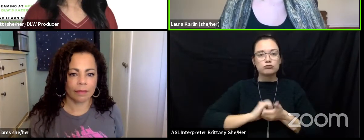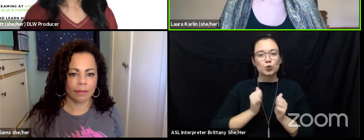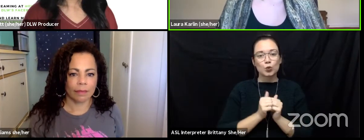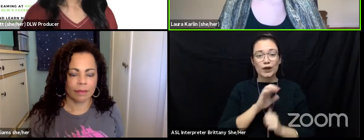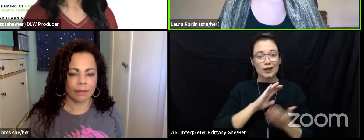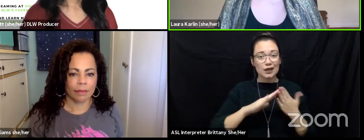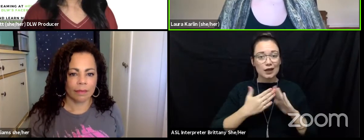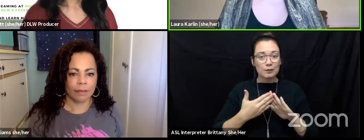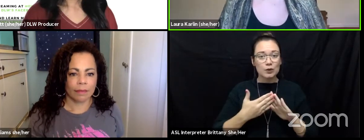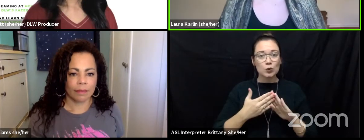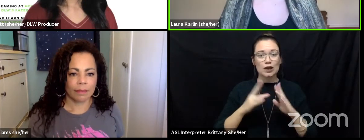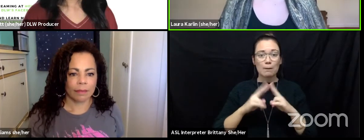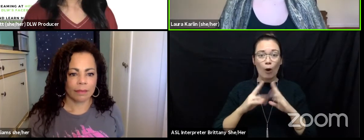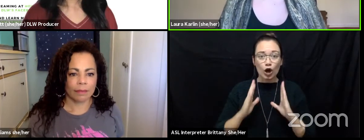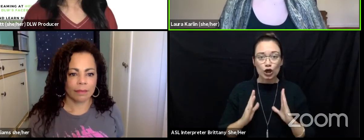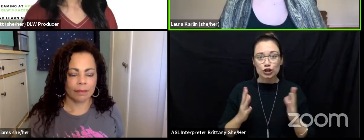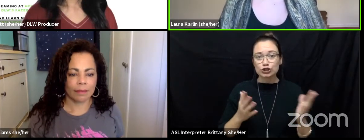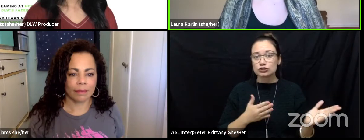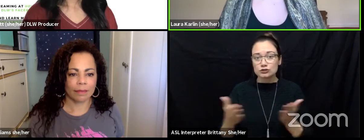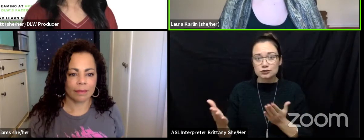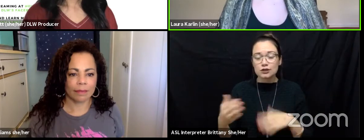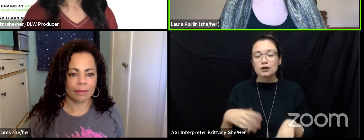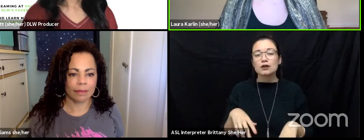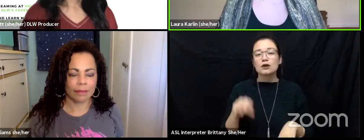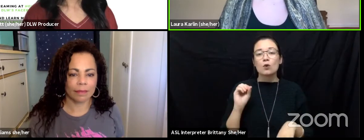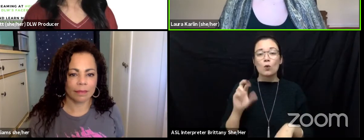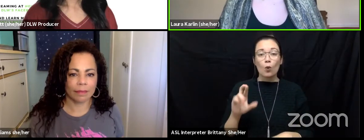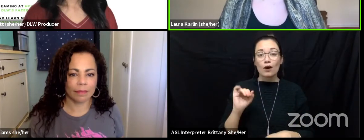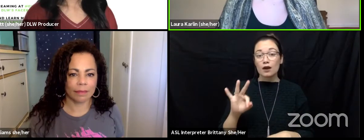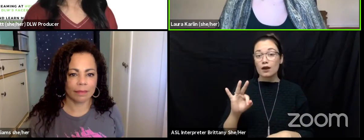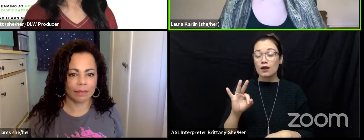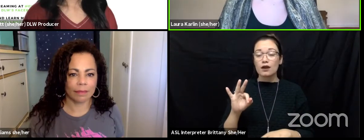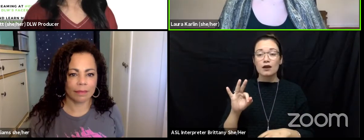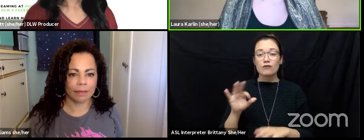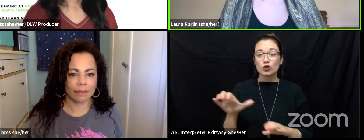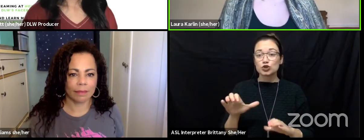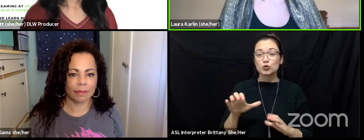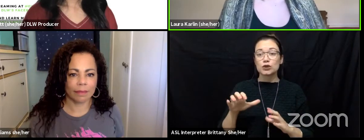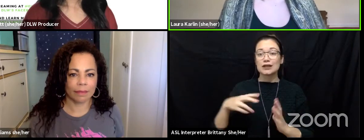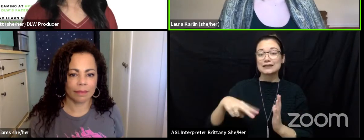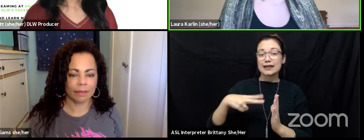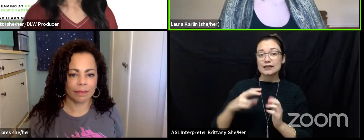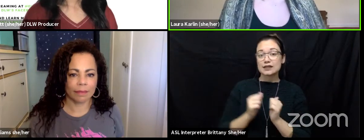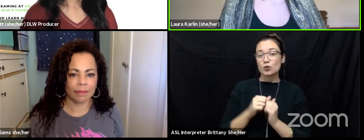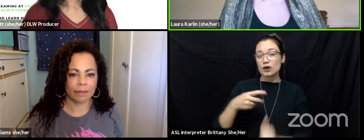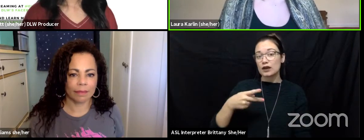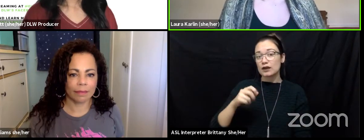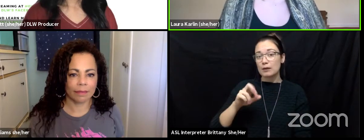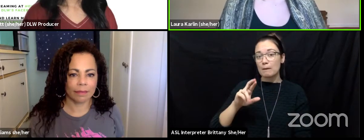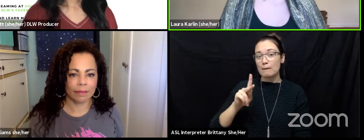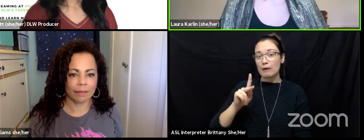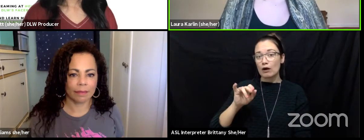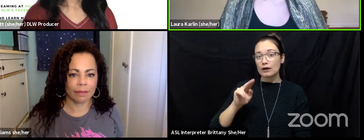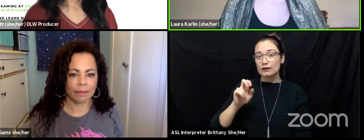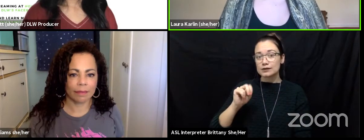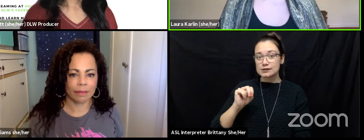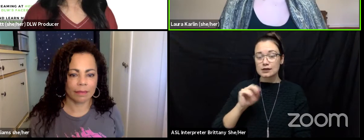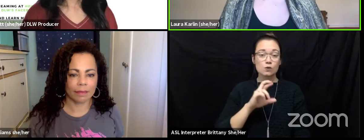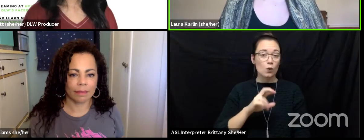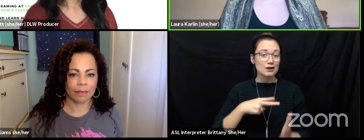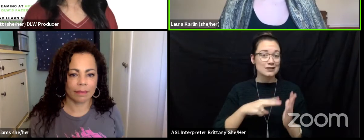with students. Or whether we are doing our Dancing Through Parkinson's or Dancing Through Life programming.